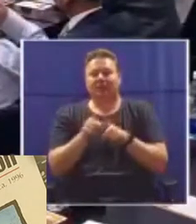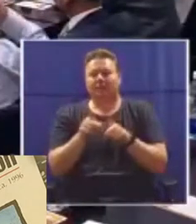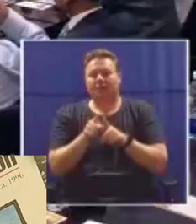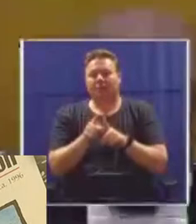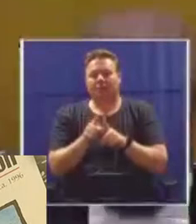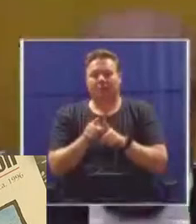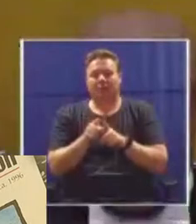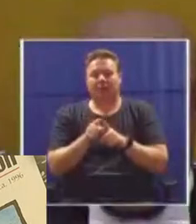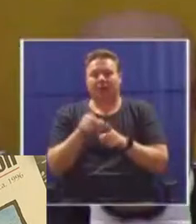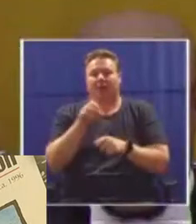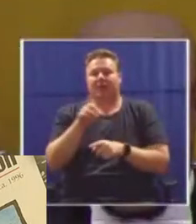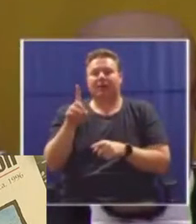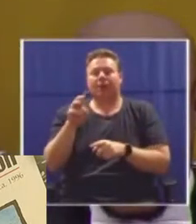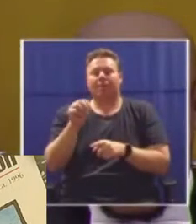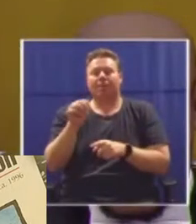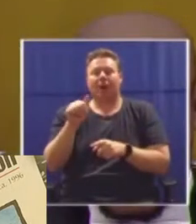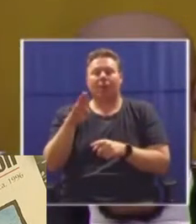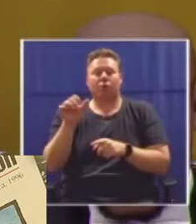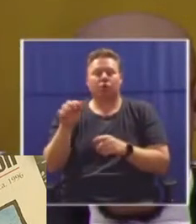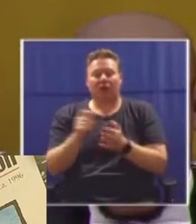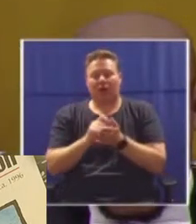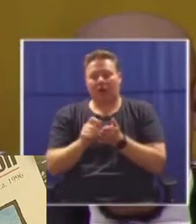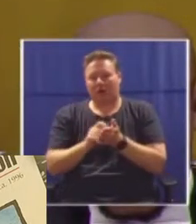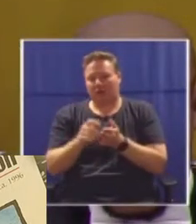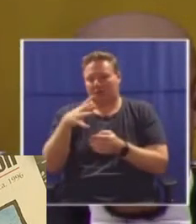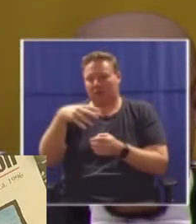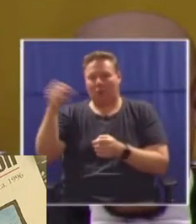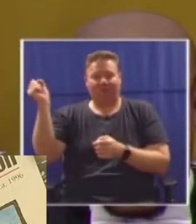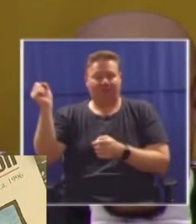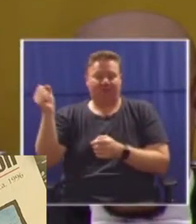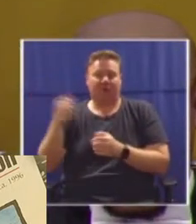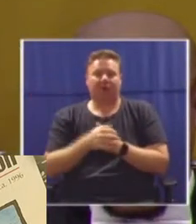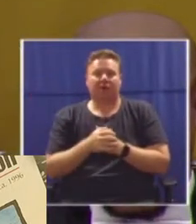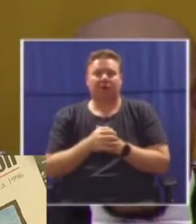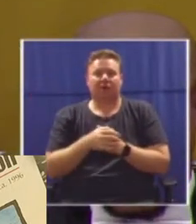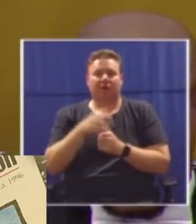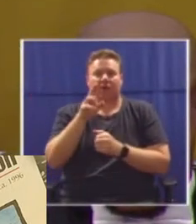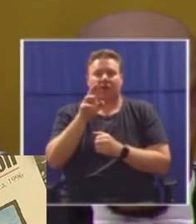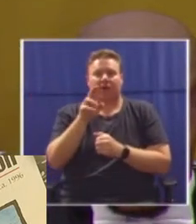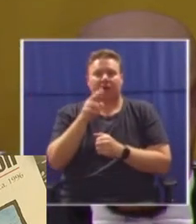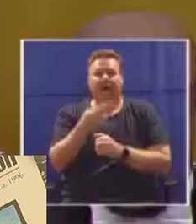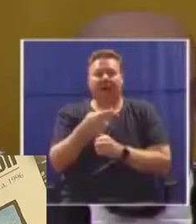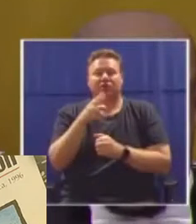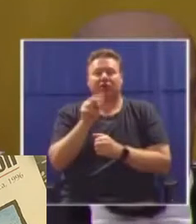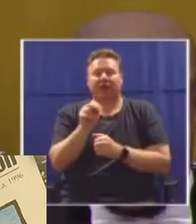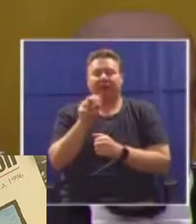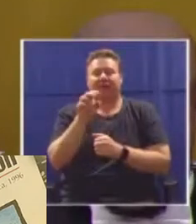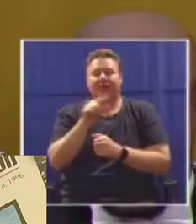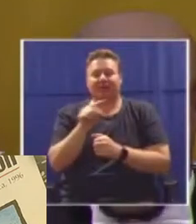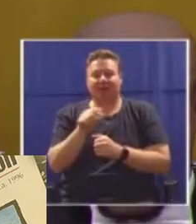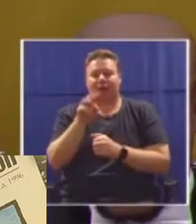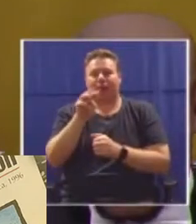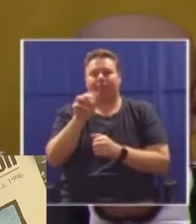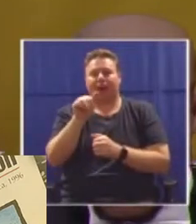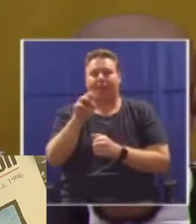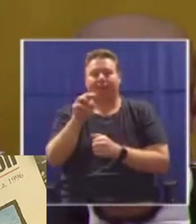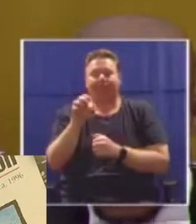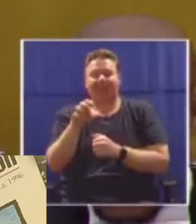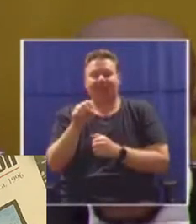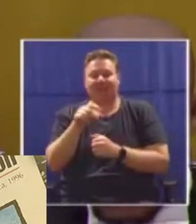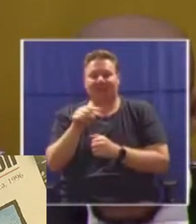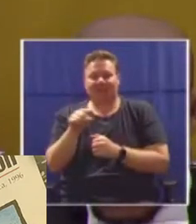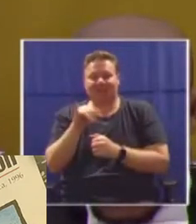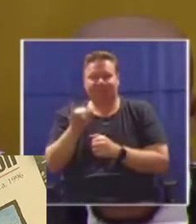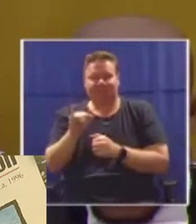Didi Mabuza has been filled by the nomination of Mr. H.M.Z. Memezi with effect from the